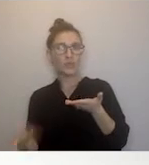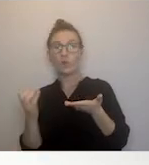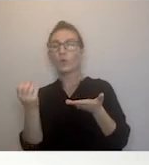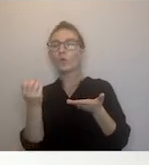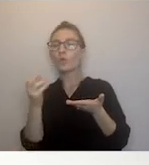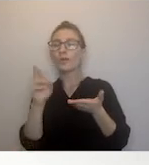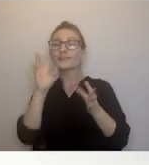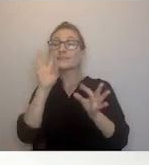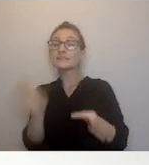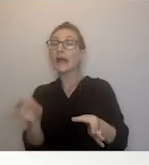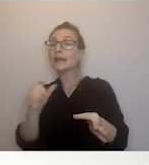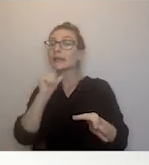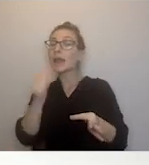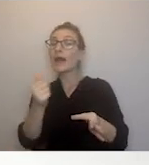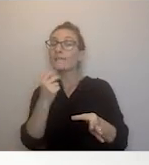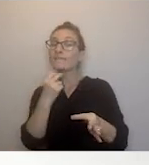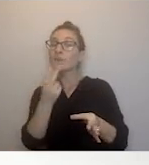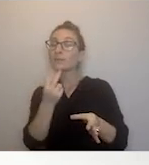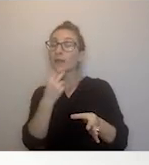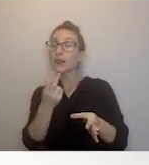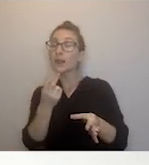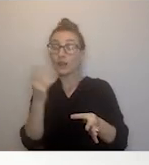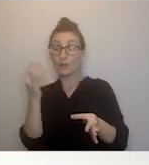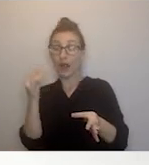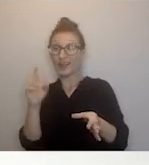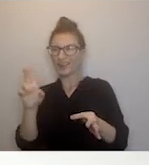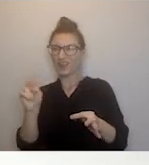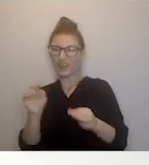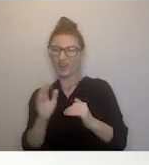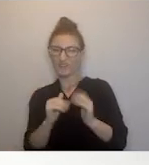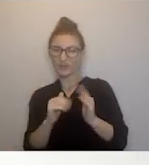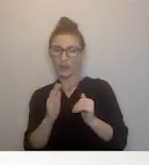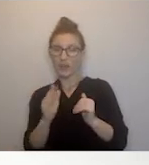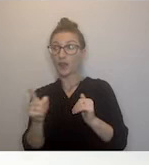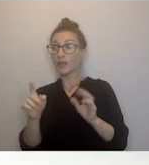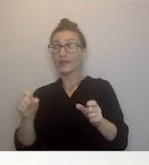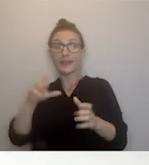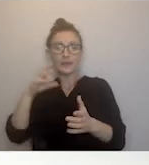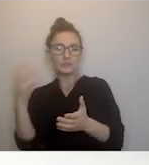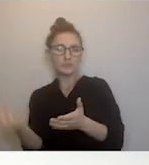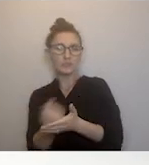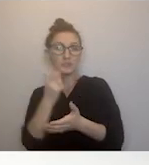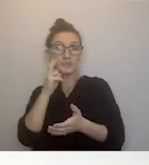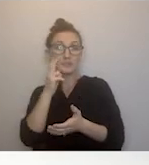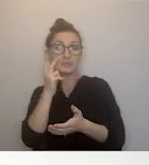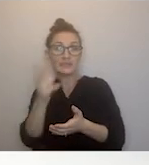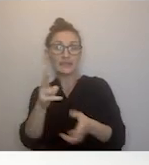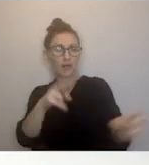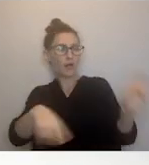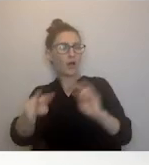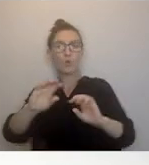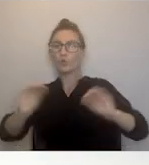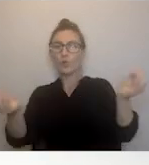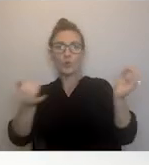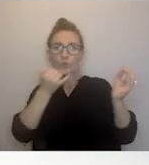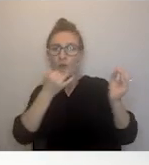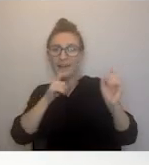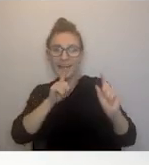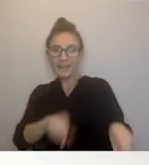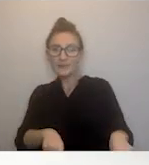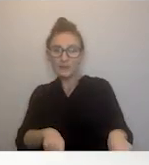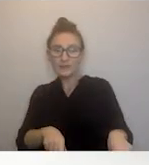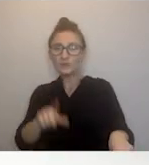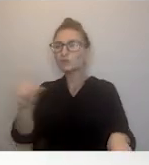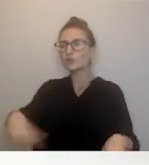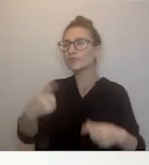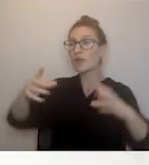the they're choosing to be more nonverbal, they're choosing not to participate because they're uncomfortable. It gives them an opportunity to really see that there are